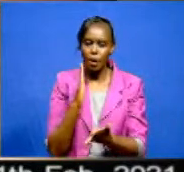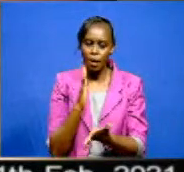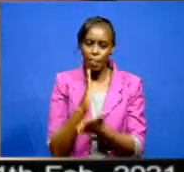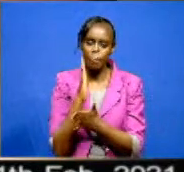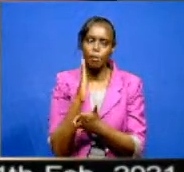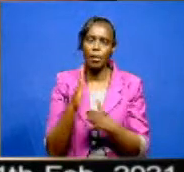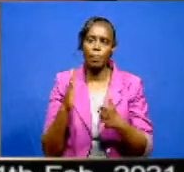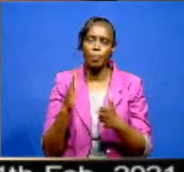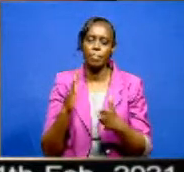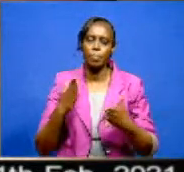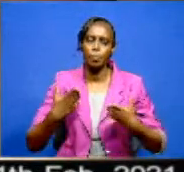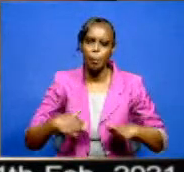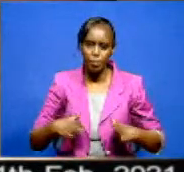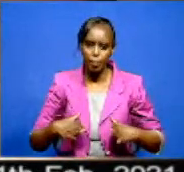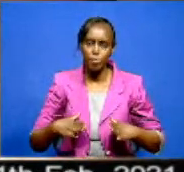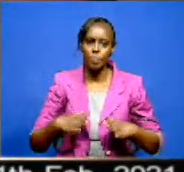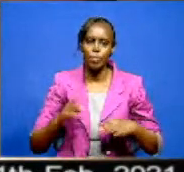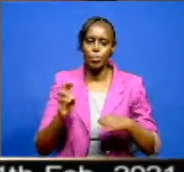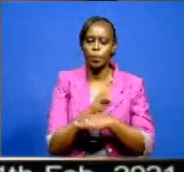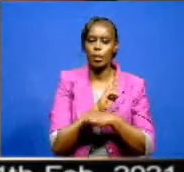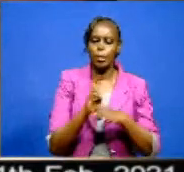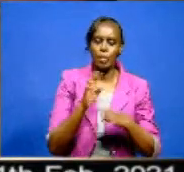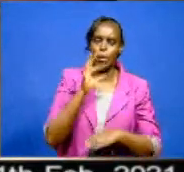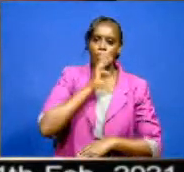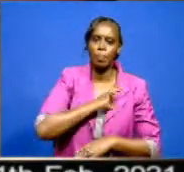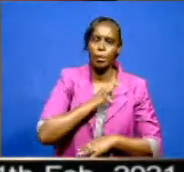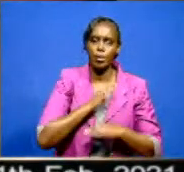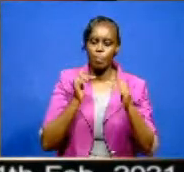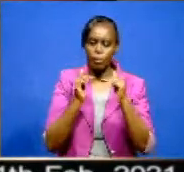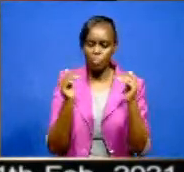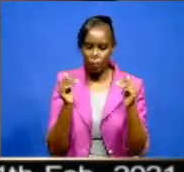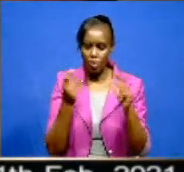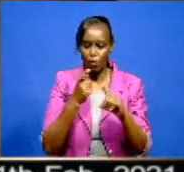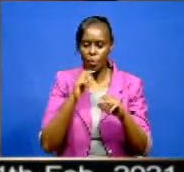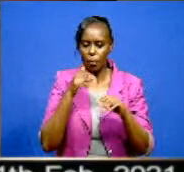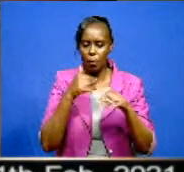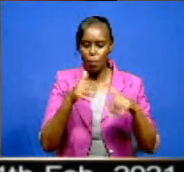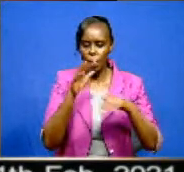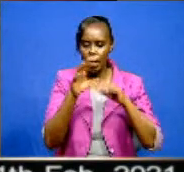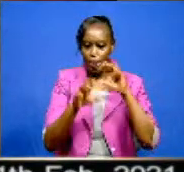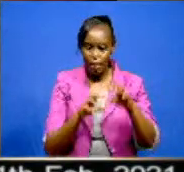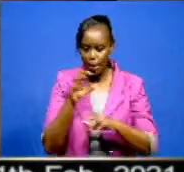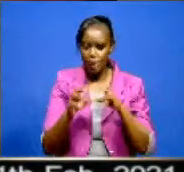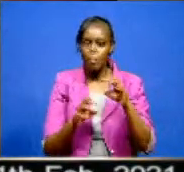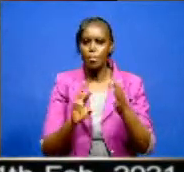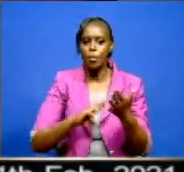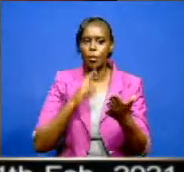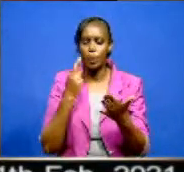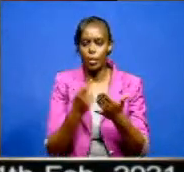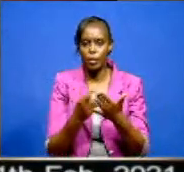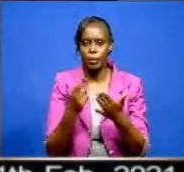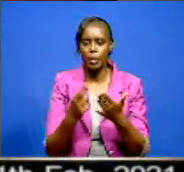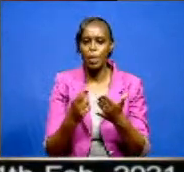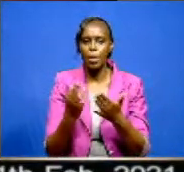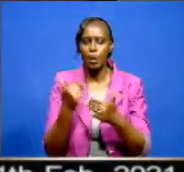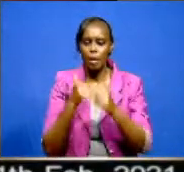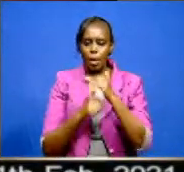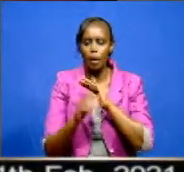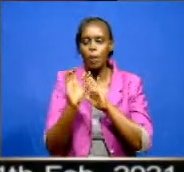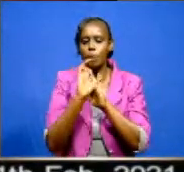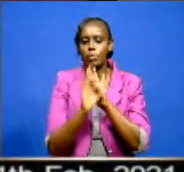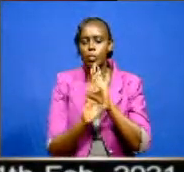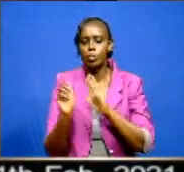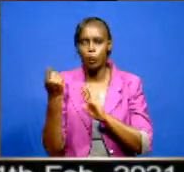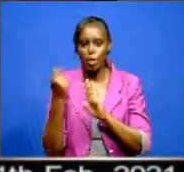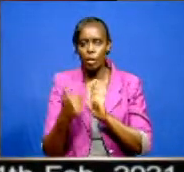of the people to assess and benefit equitably from the wildlife resource as provided for under the Constitution of